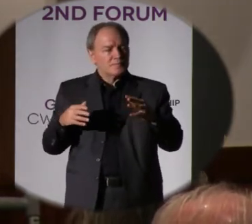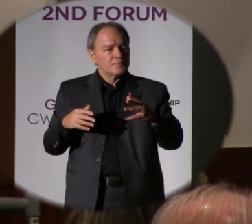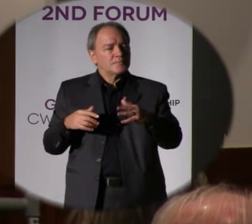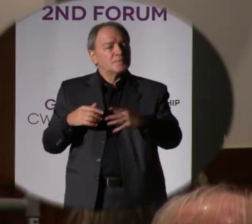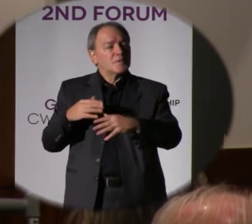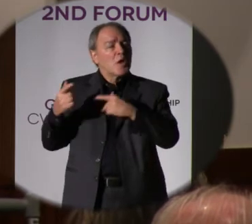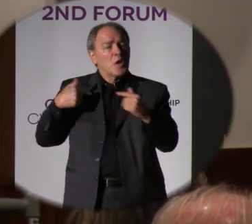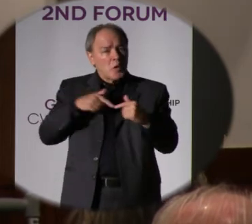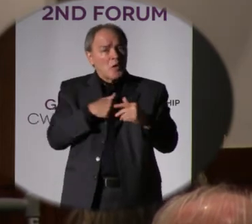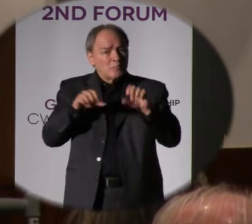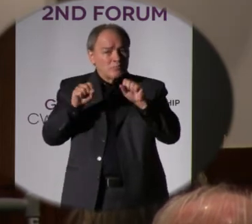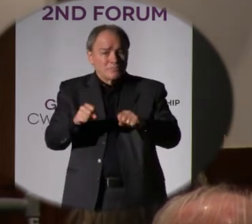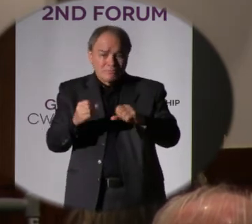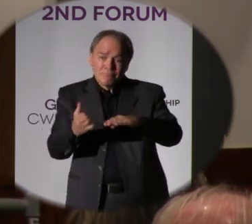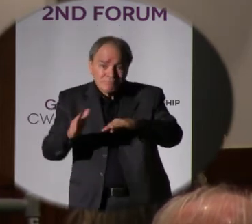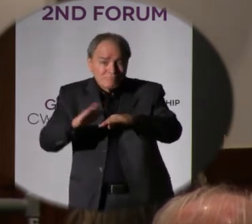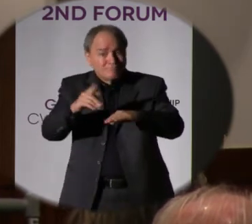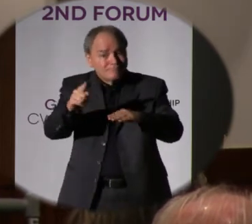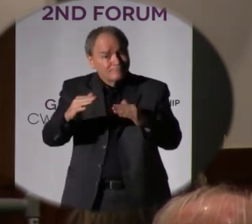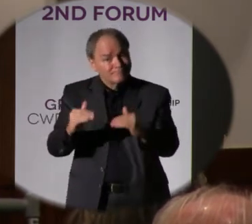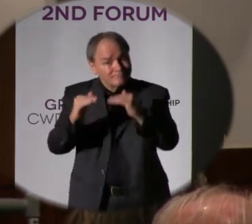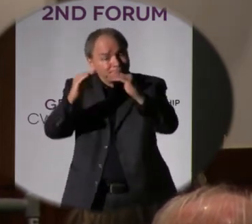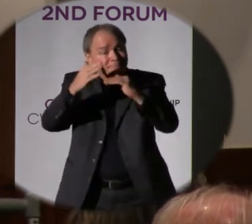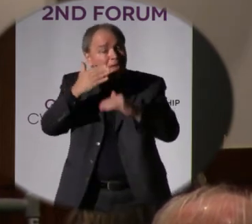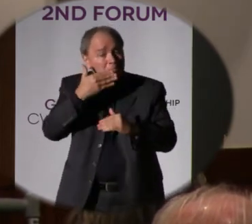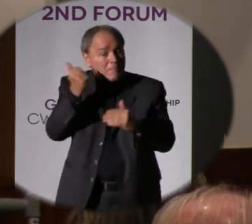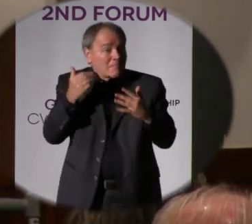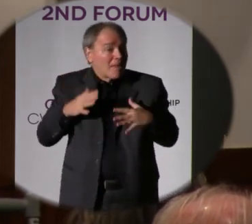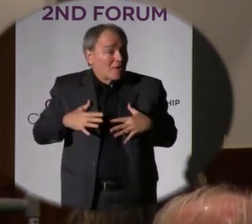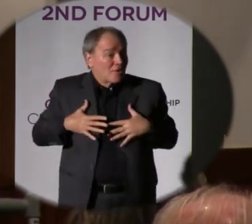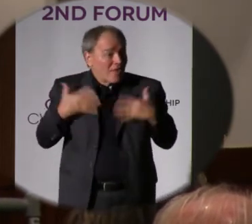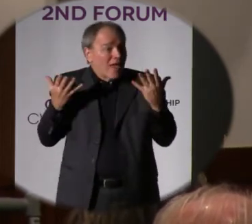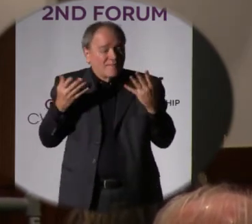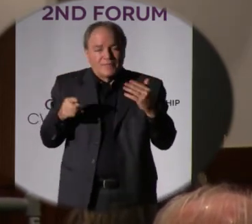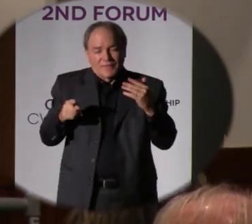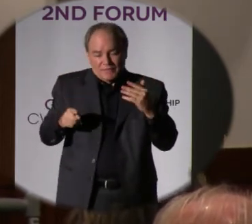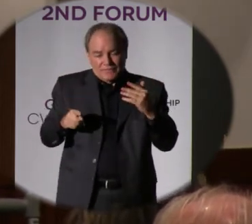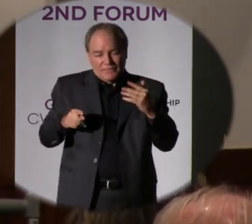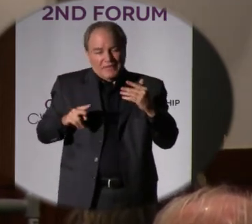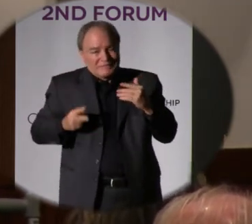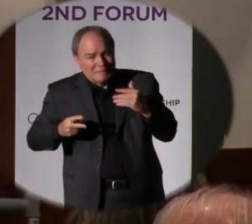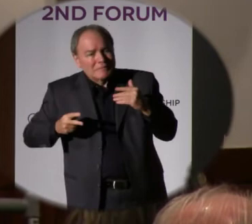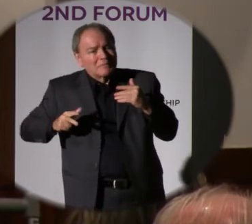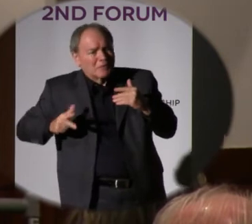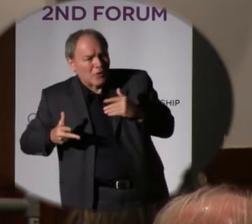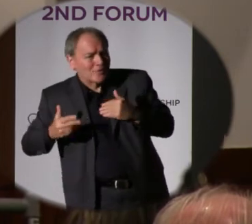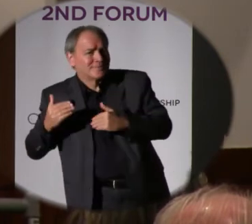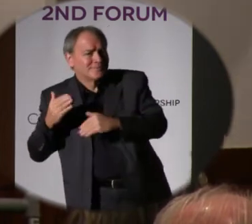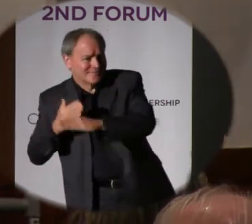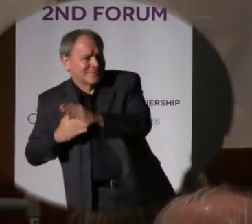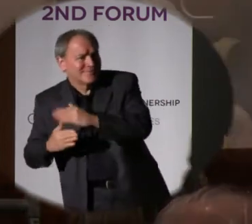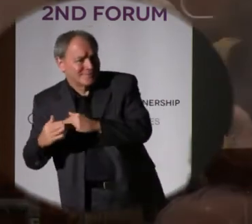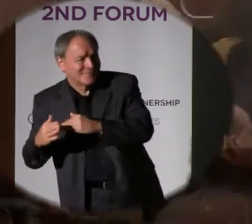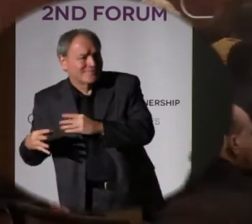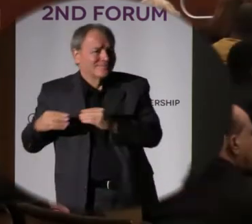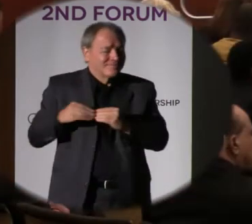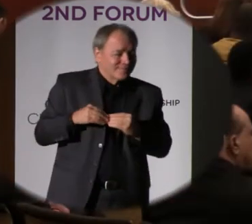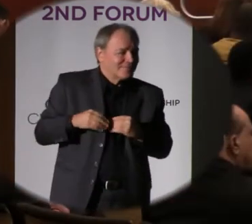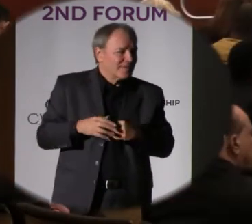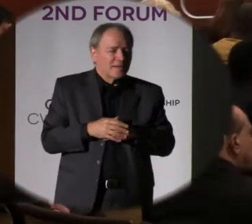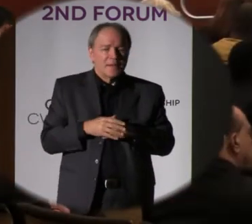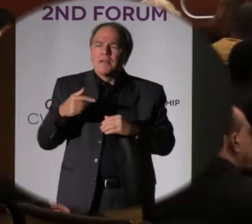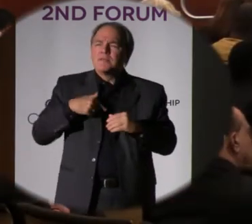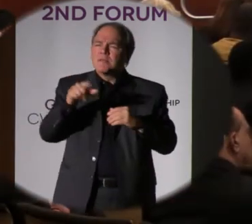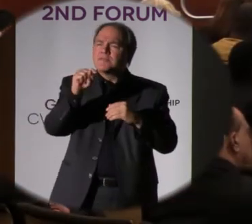and by creating an inclusive community, we can affect generations to come. Initially, we're proposing that this task force focus